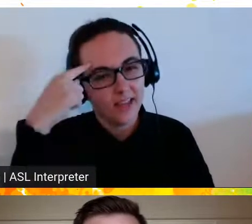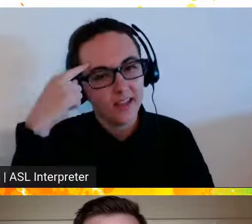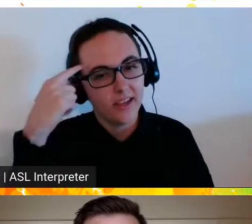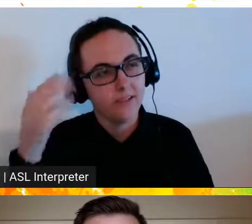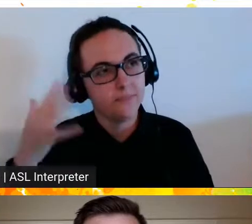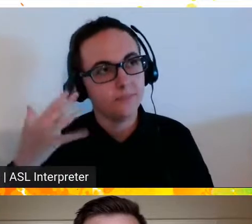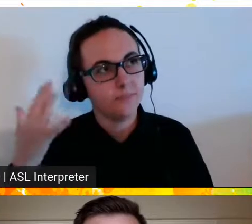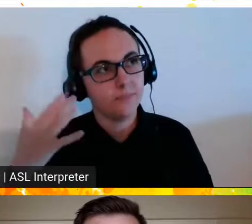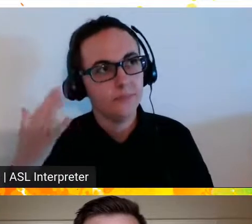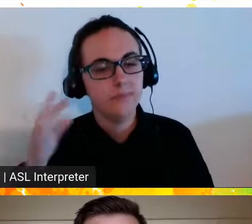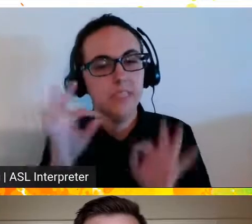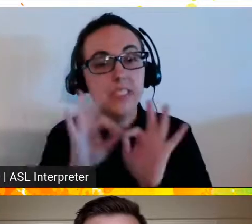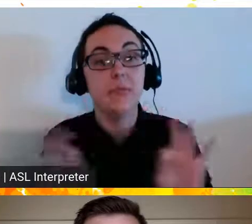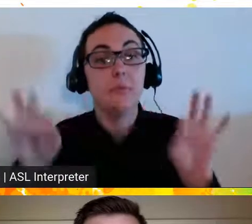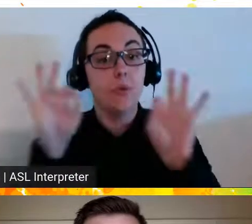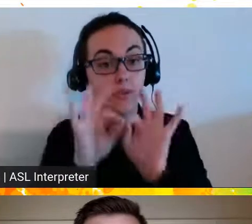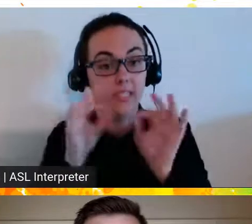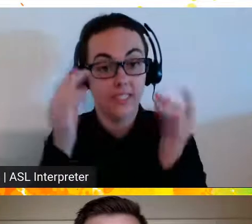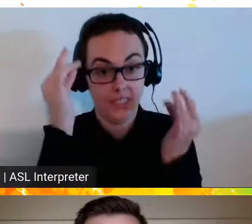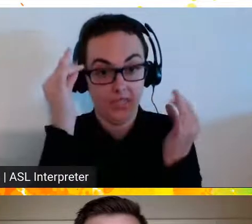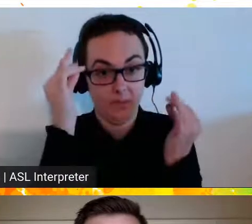it's important to think about